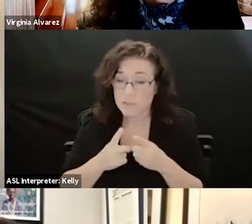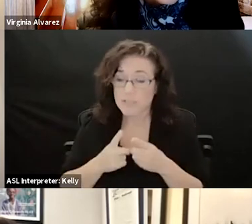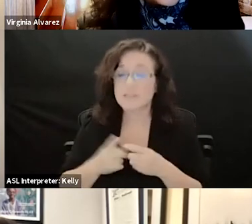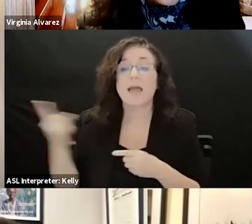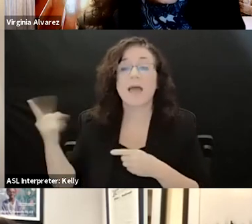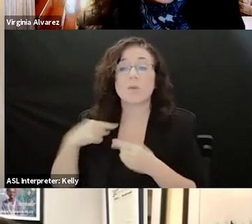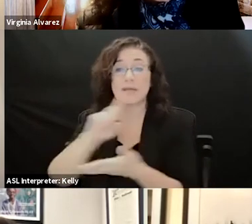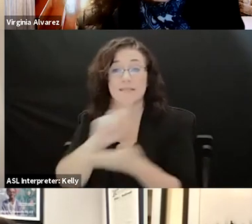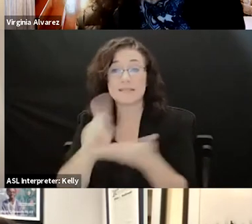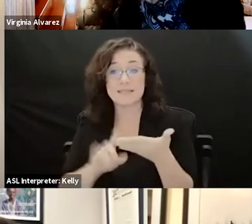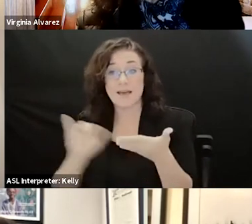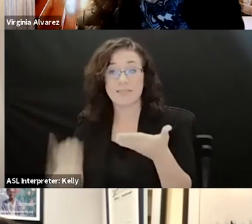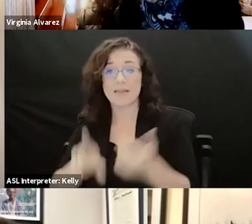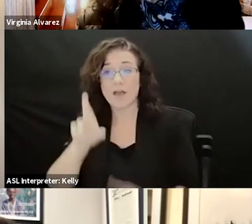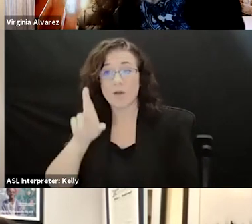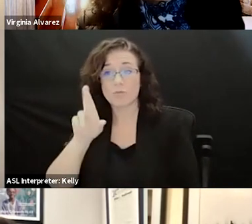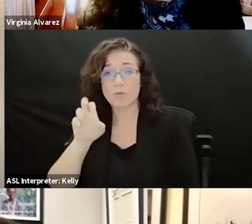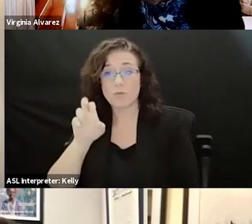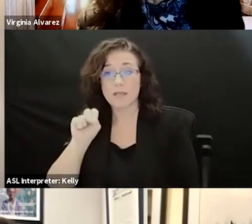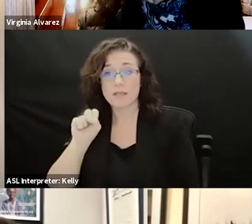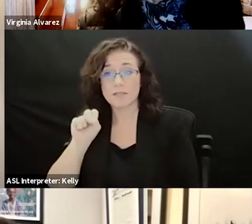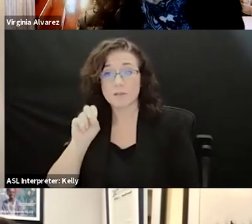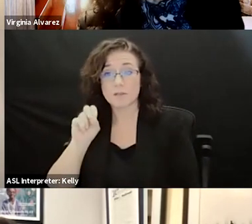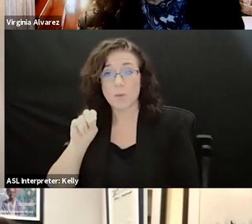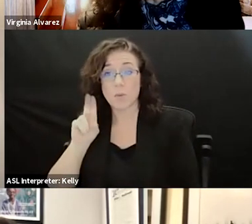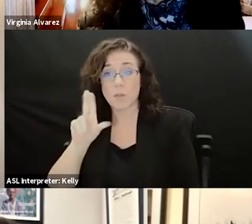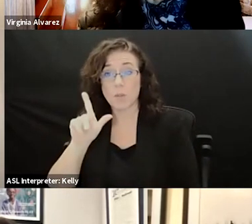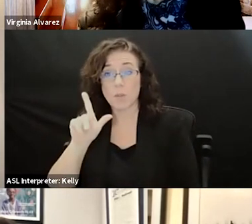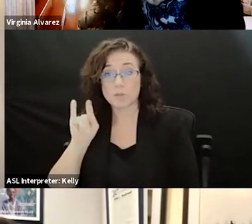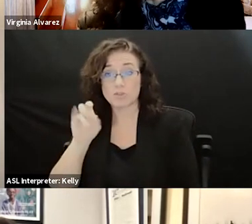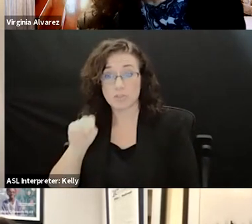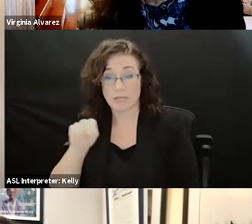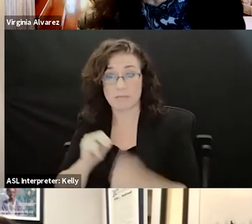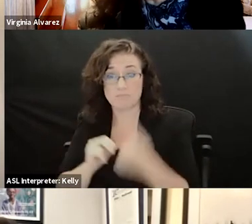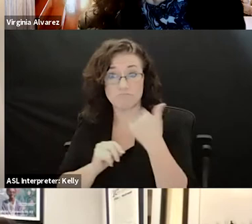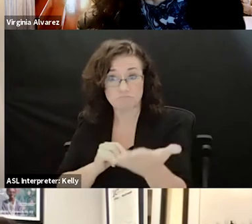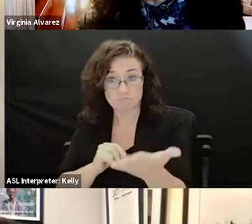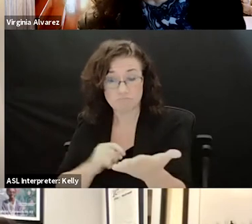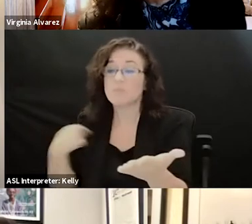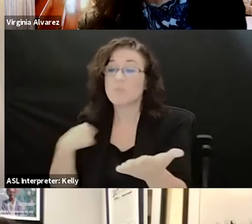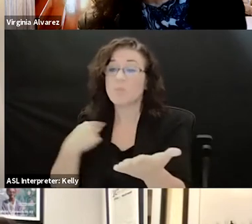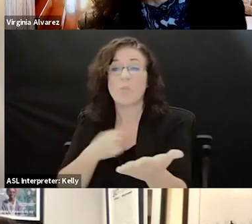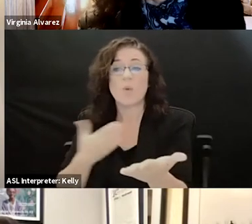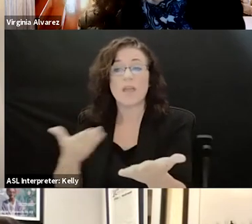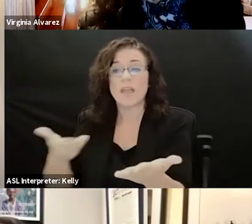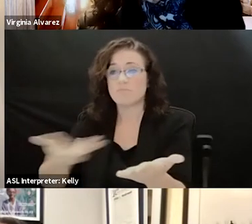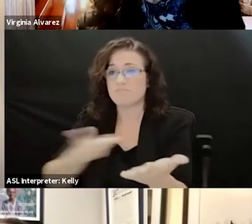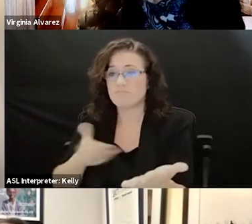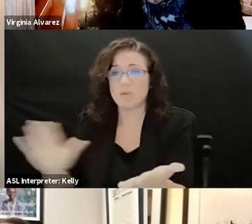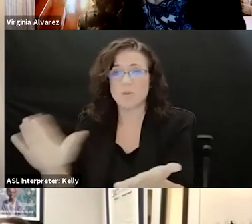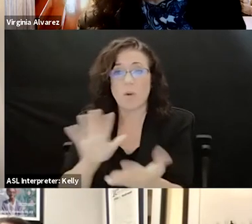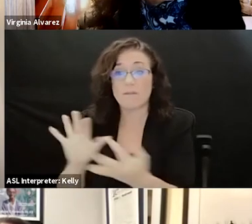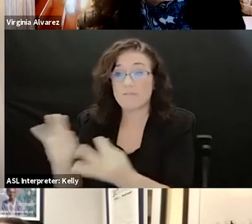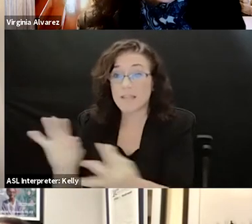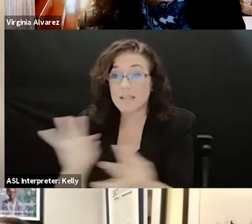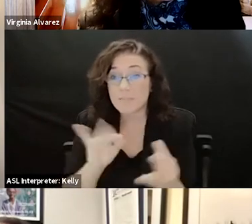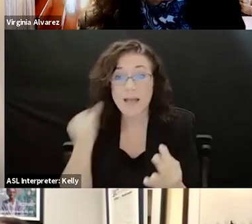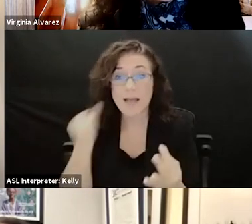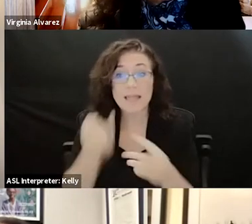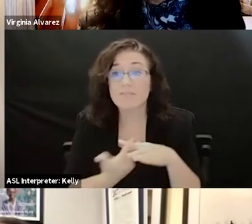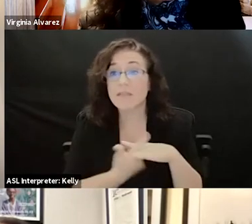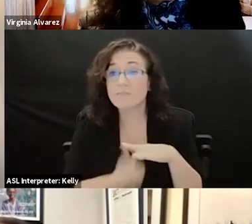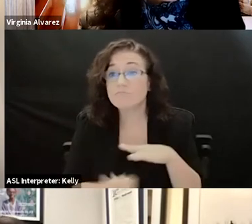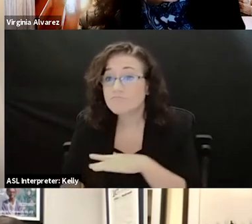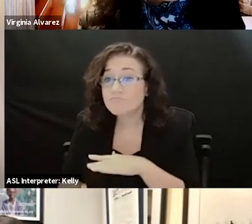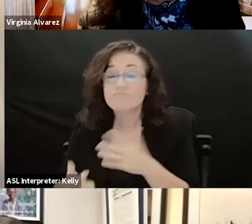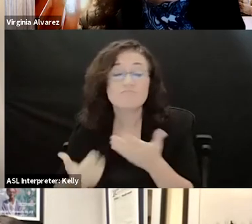of you we welcome your feedback please tell us what you like what you think we missed and any other suggestions